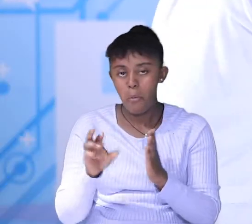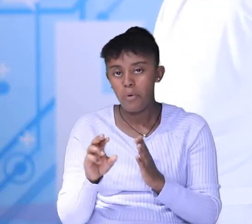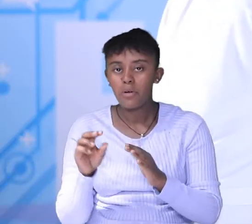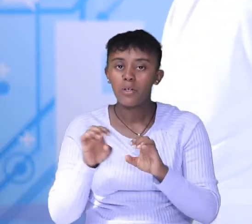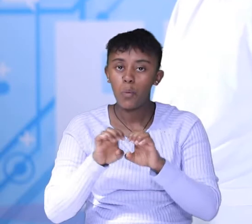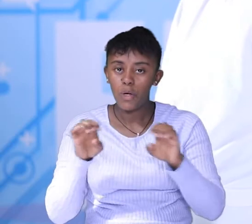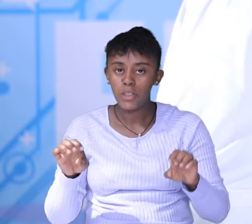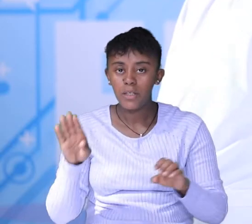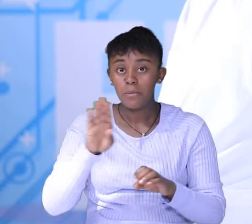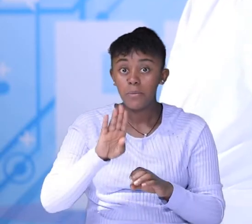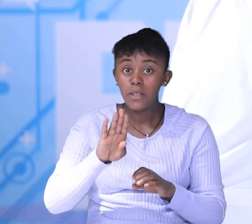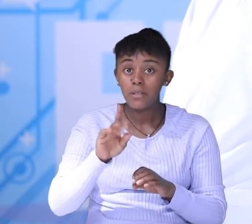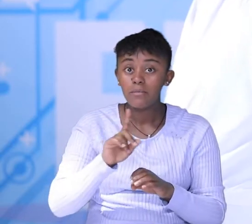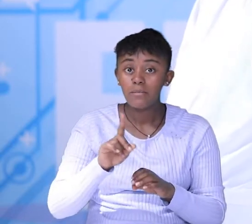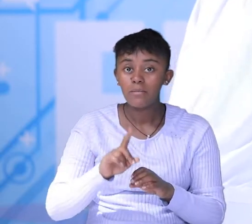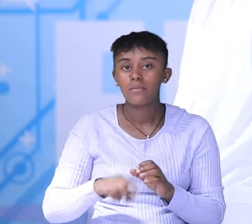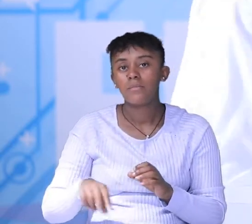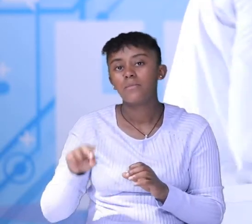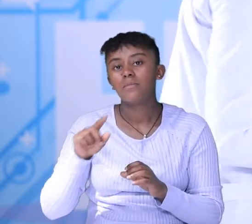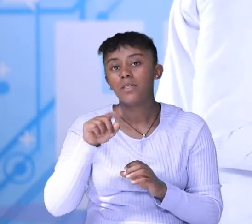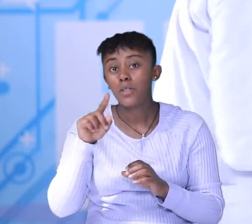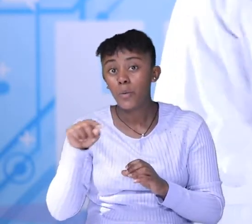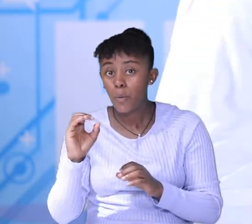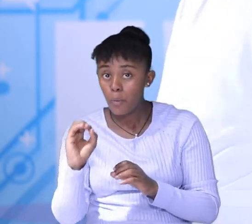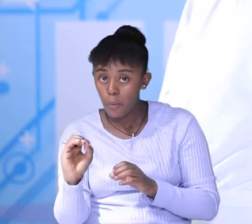problem? Please try that.